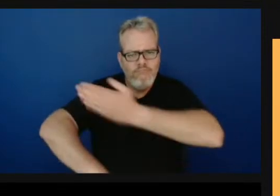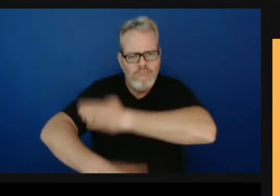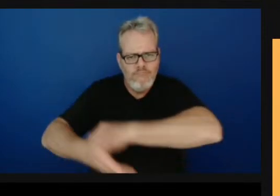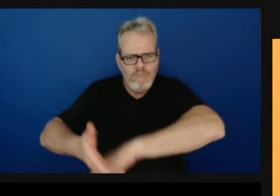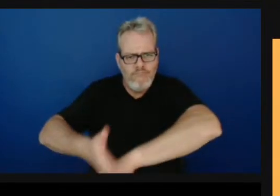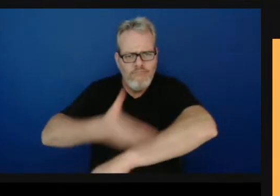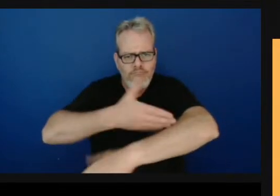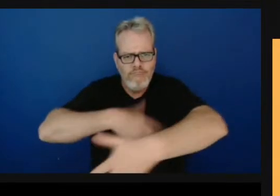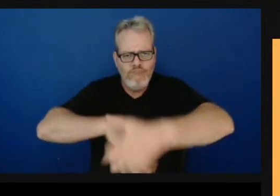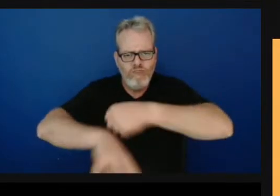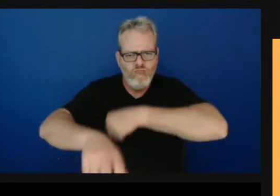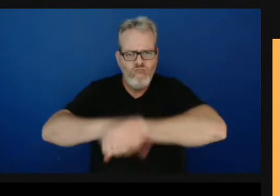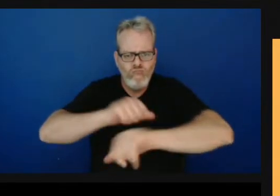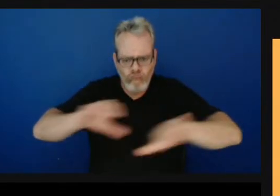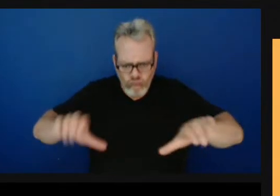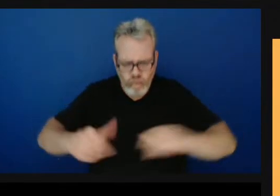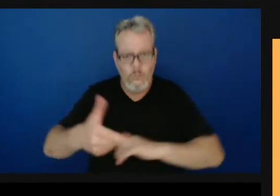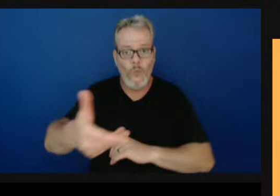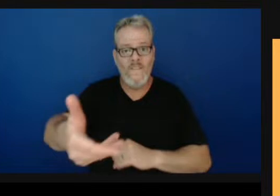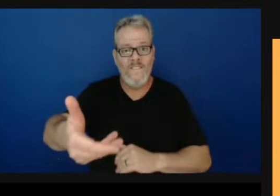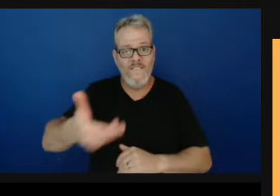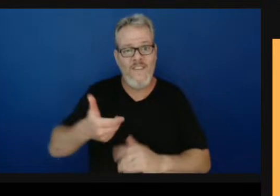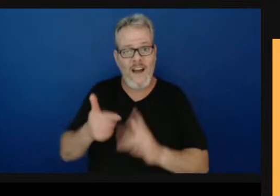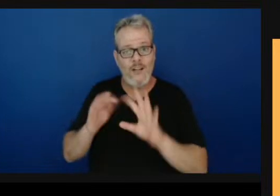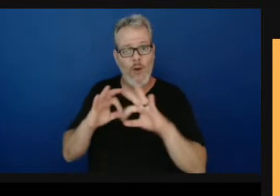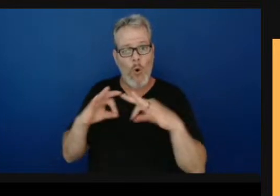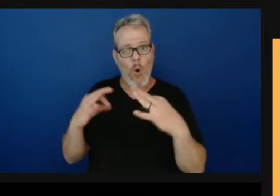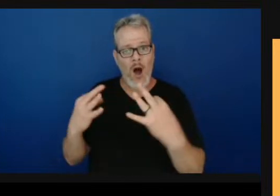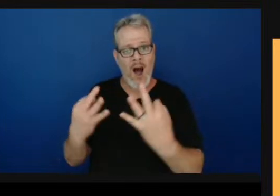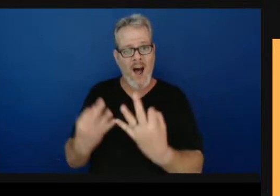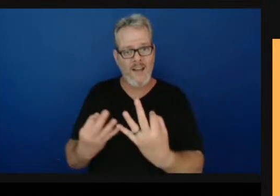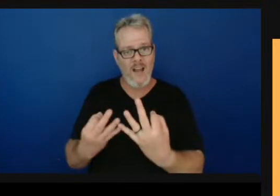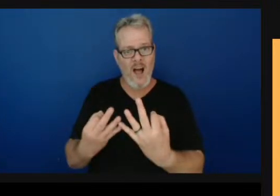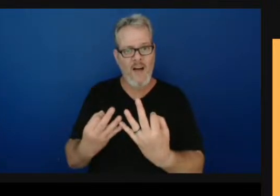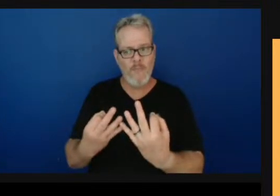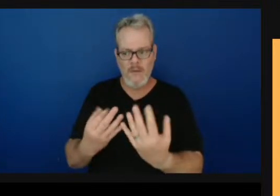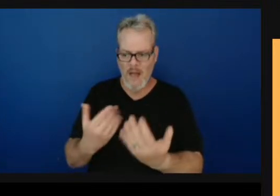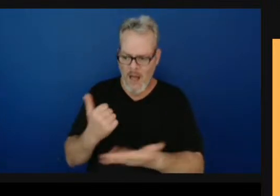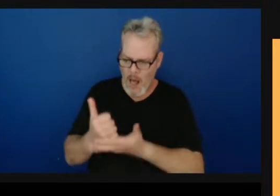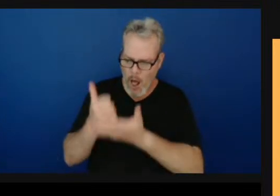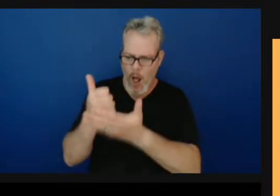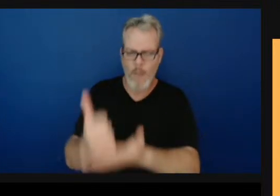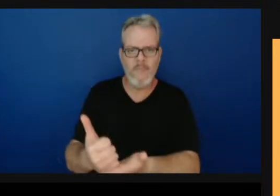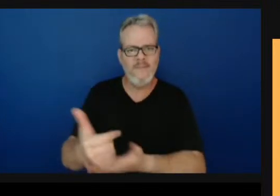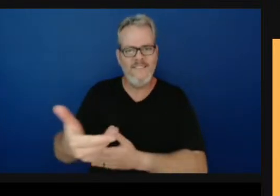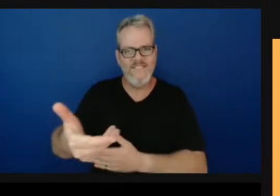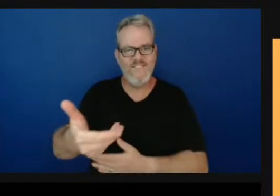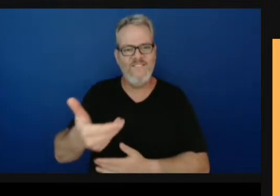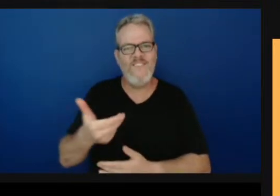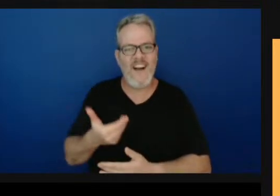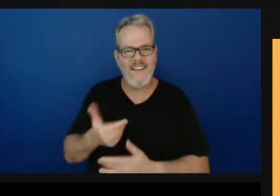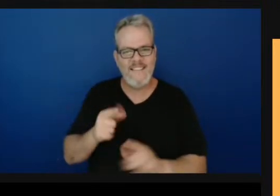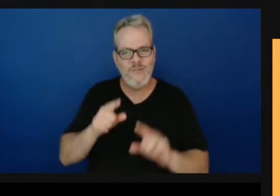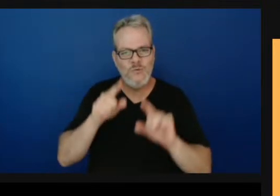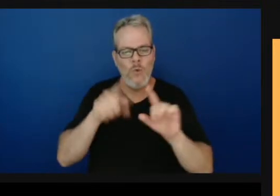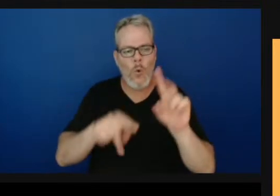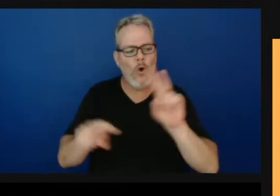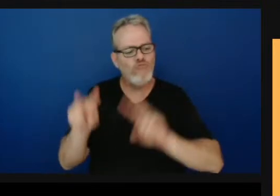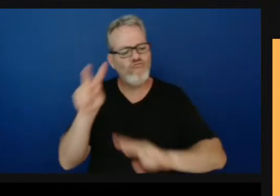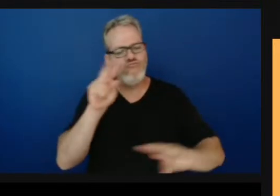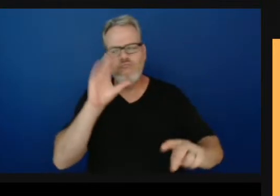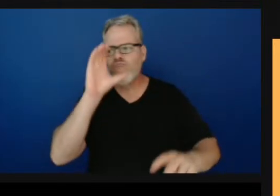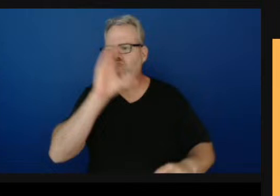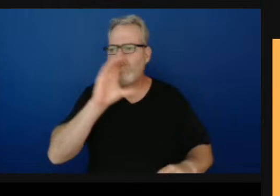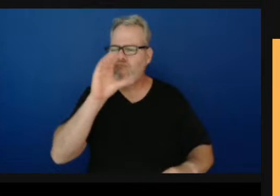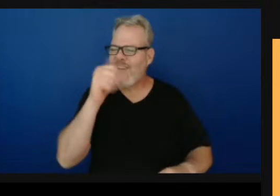by the families, the Ohana, that have been helping contribute to this, to look for anything that we can help